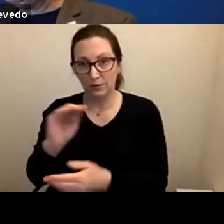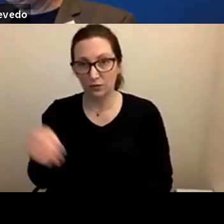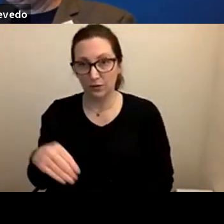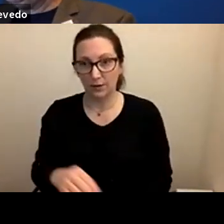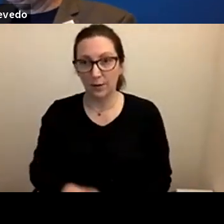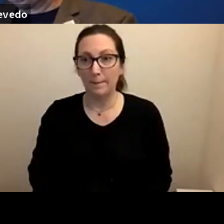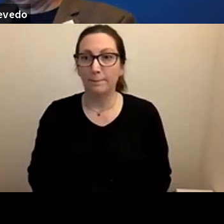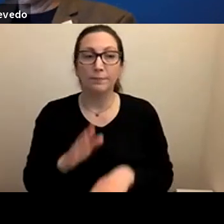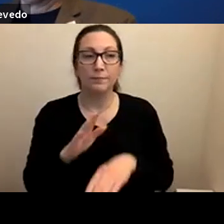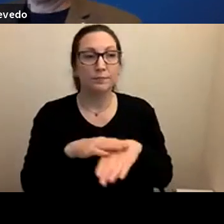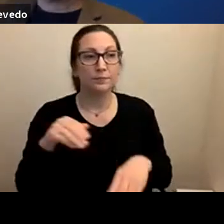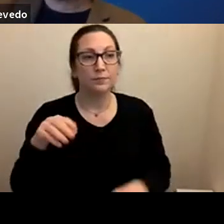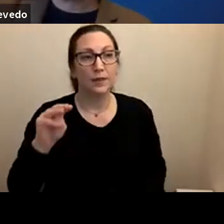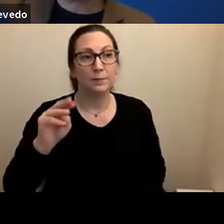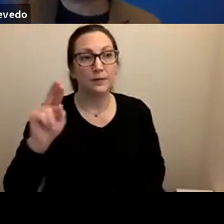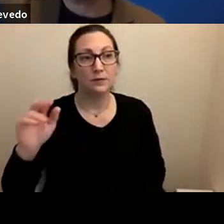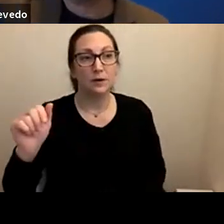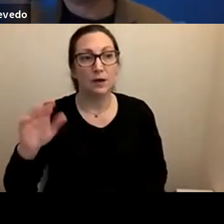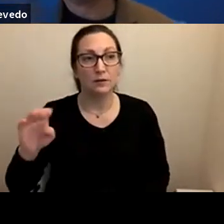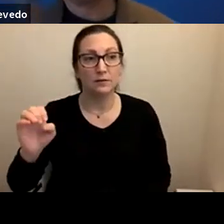Mr. Acevedo. Thank you.